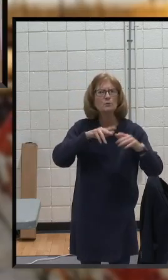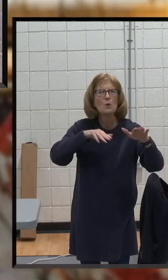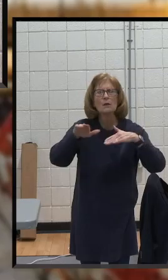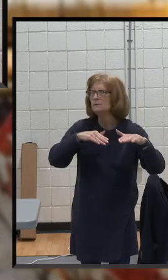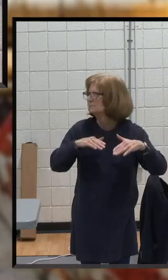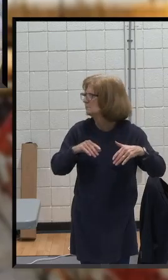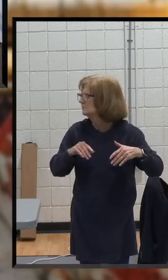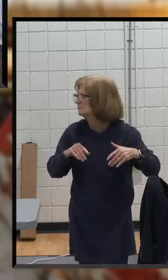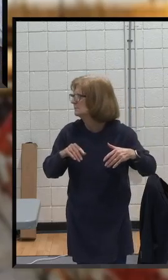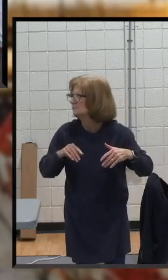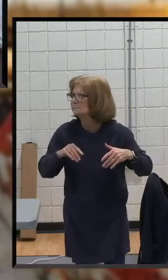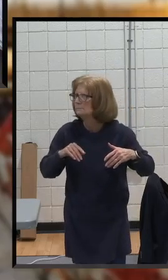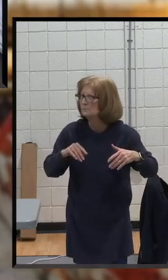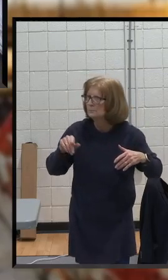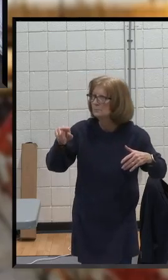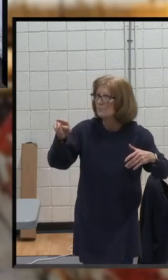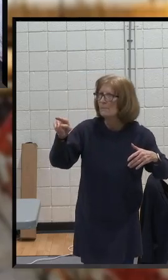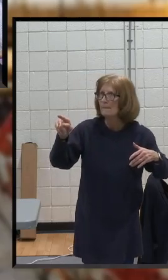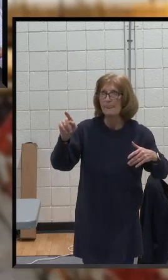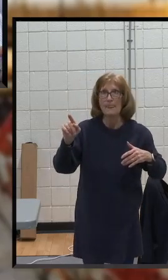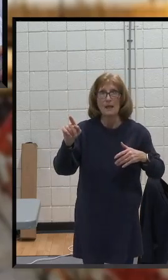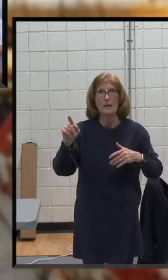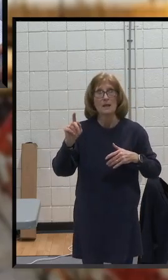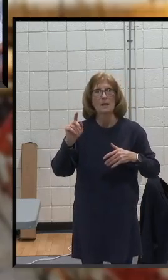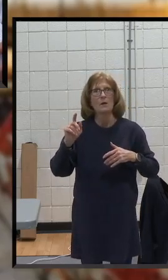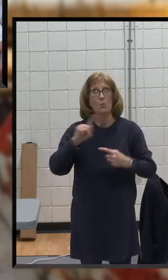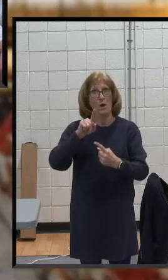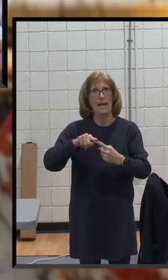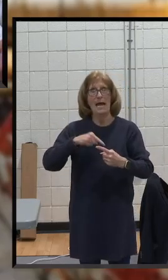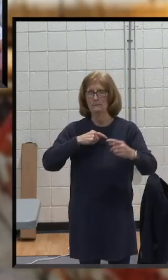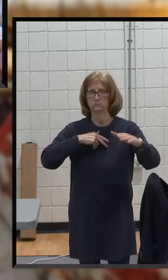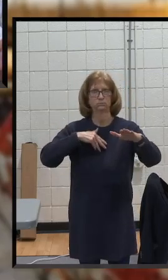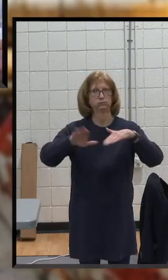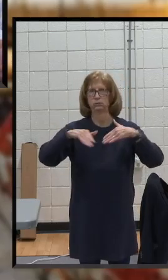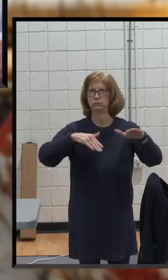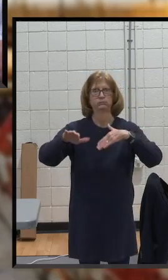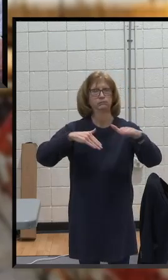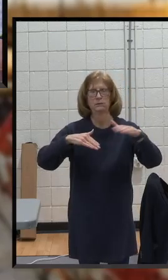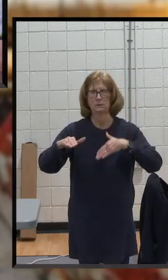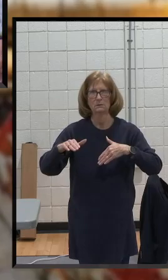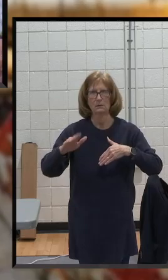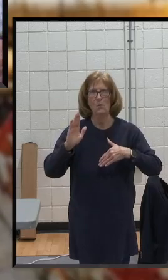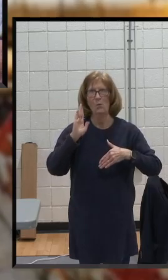Was the question how safe it's going to be to walk across during construction?